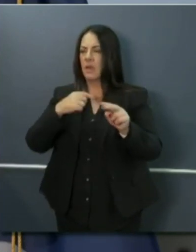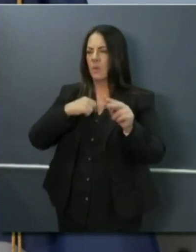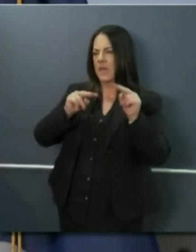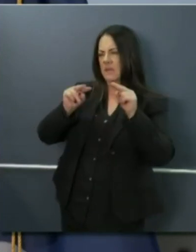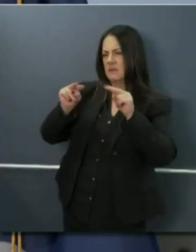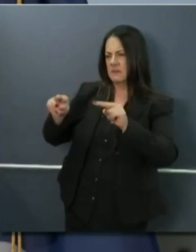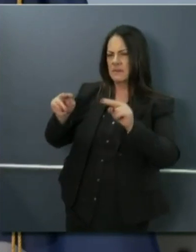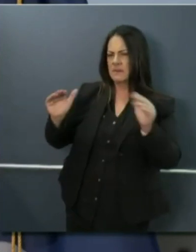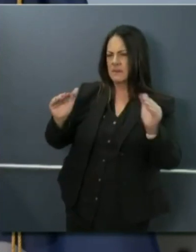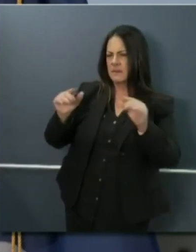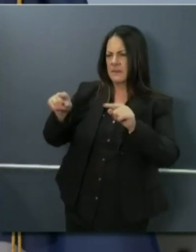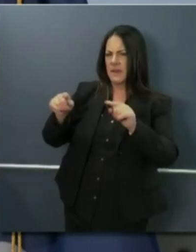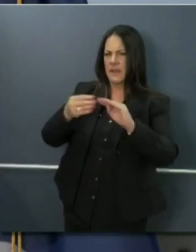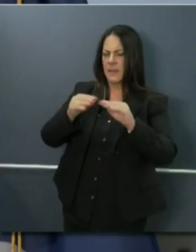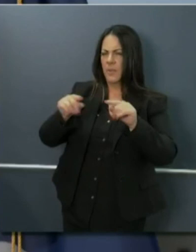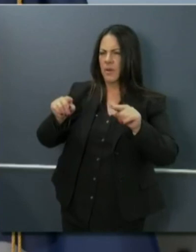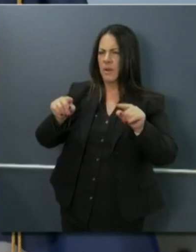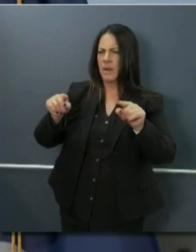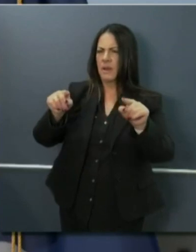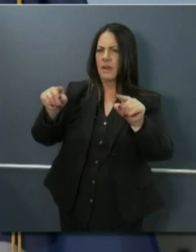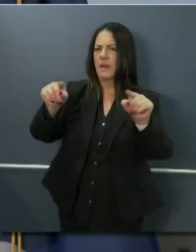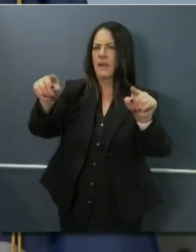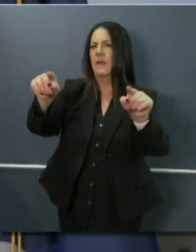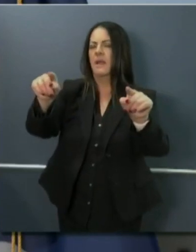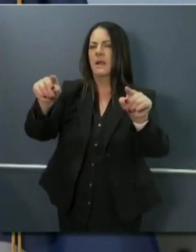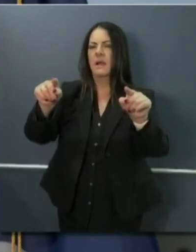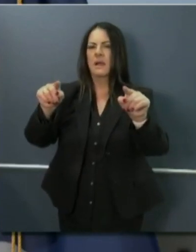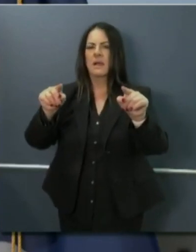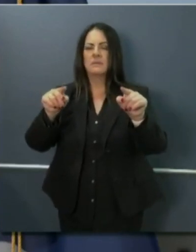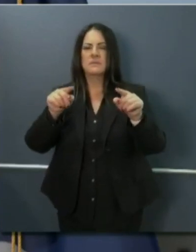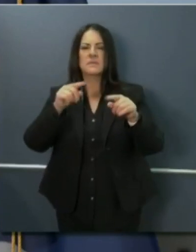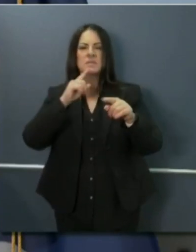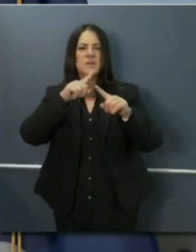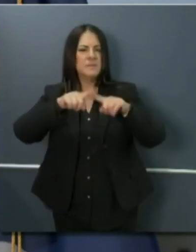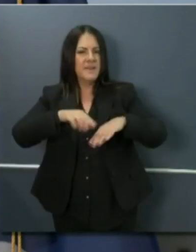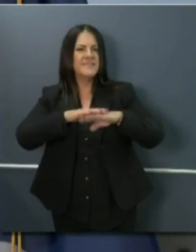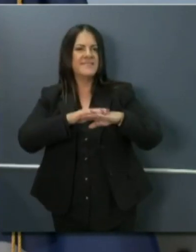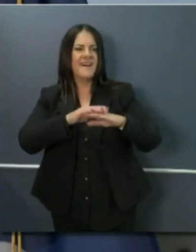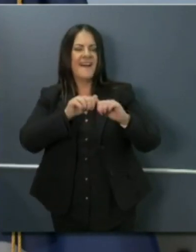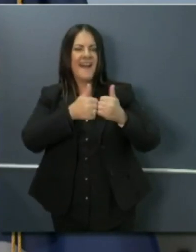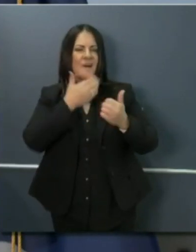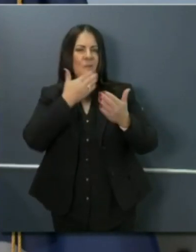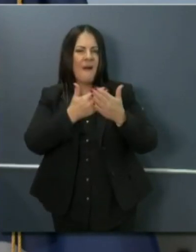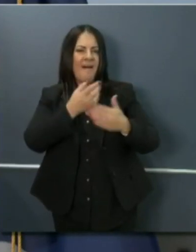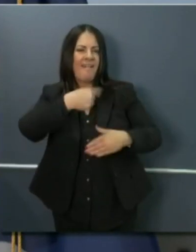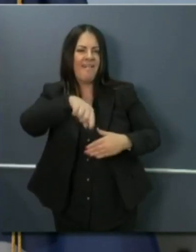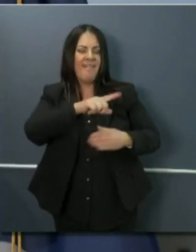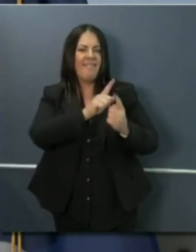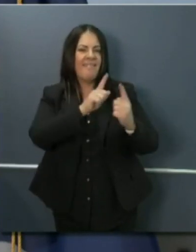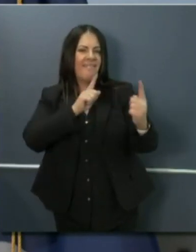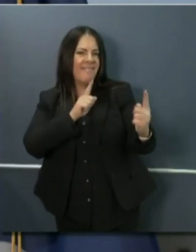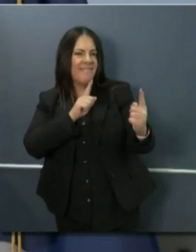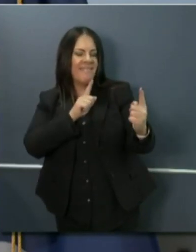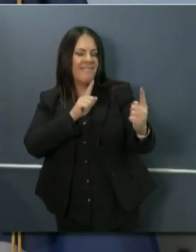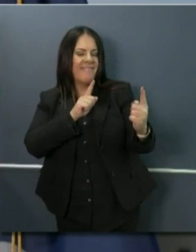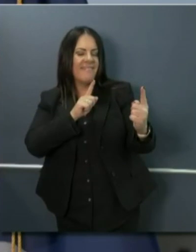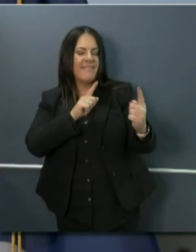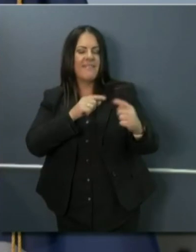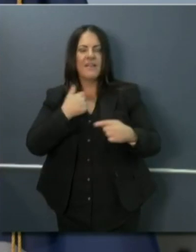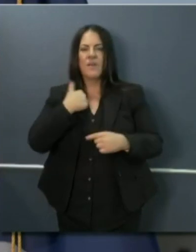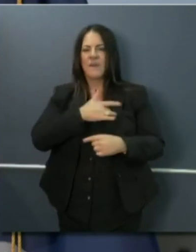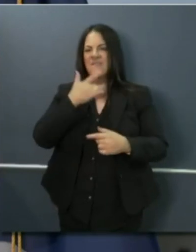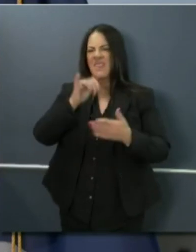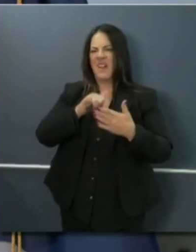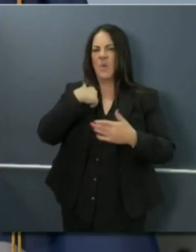we meet this moment with physical distancing, and that's what we're going to need based on our models. We project that we will need that towards